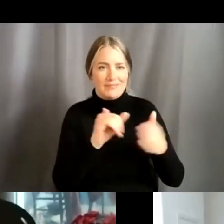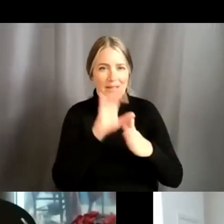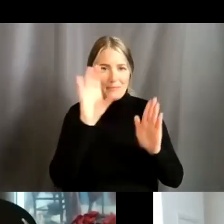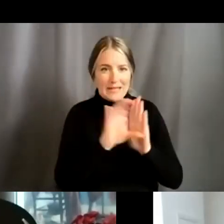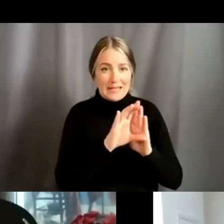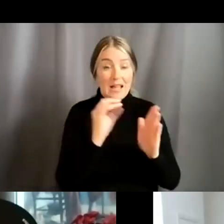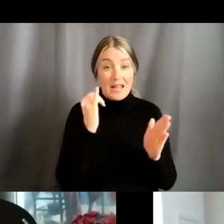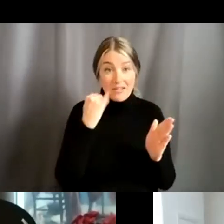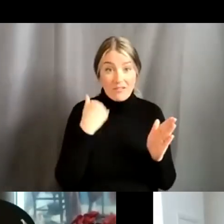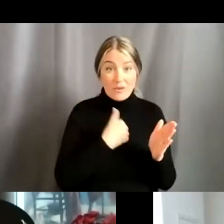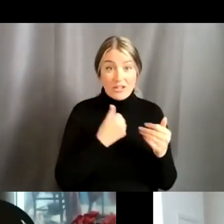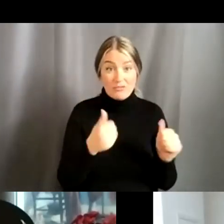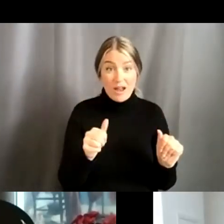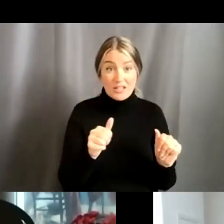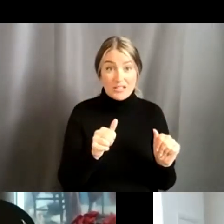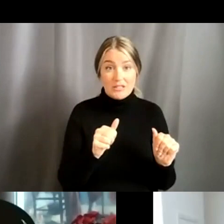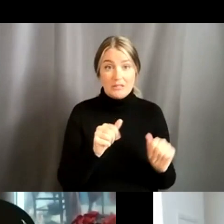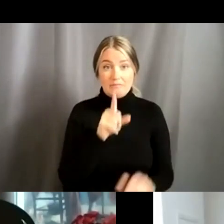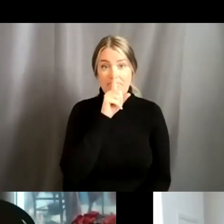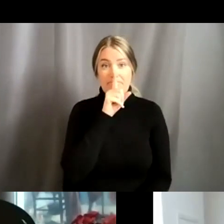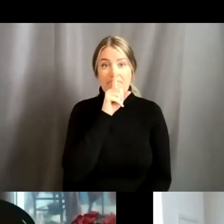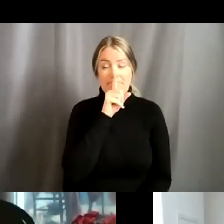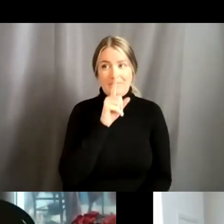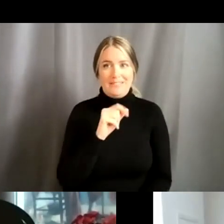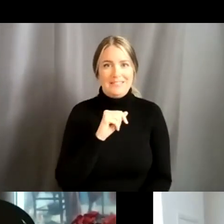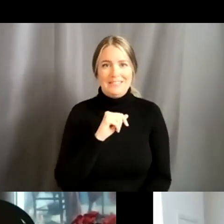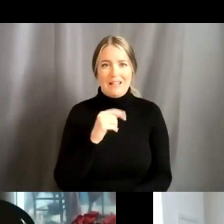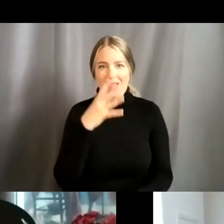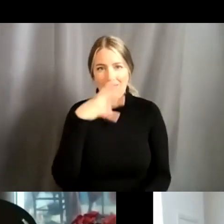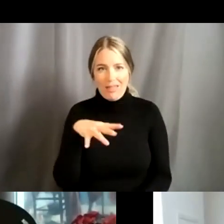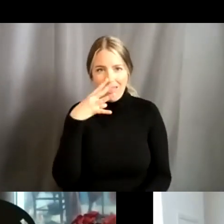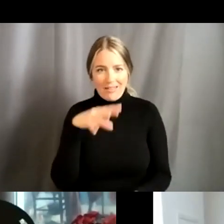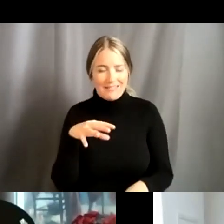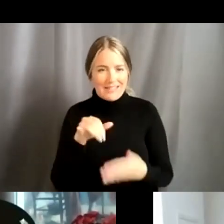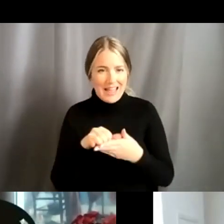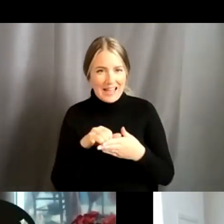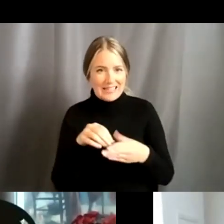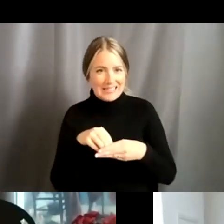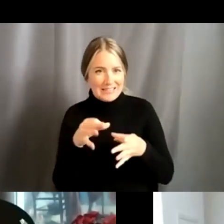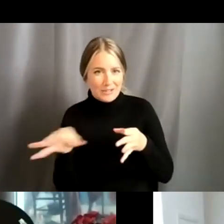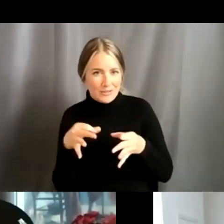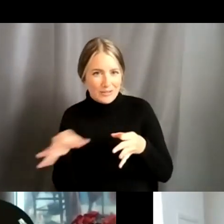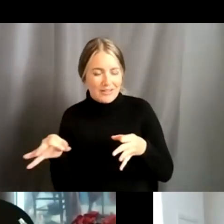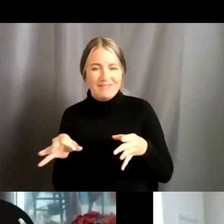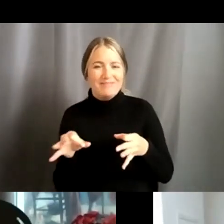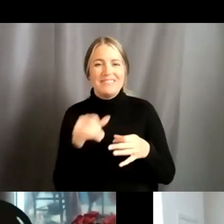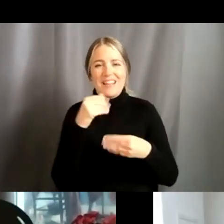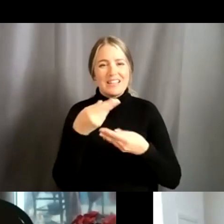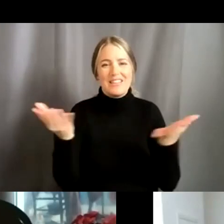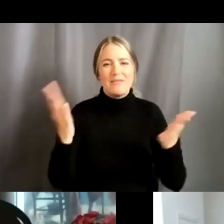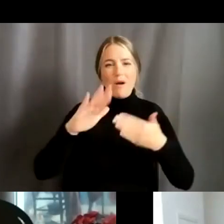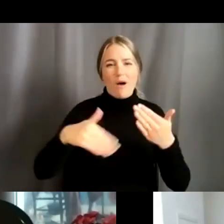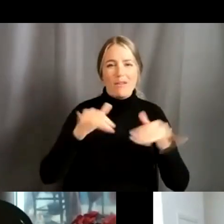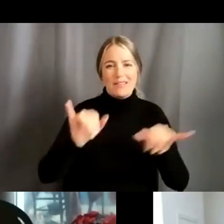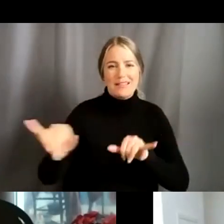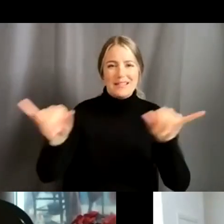try to, back away from that in our descriptions of it in the image, we're not giving everyone the same experience.